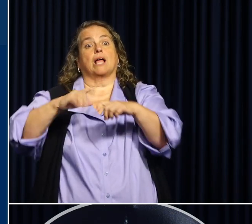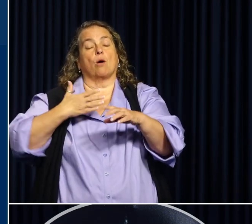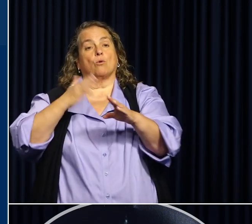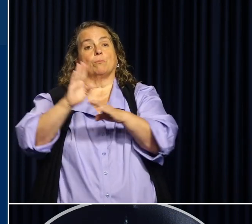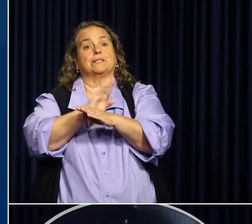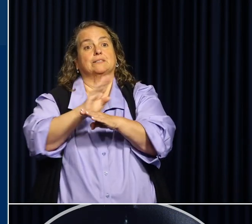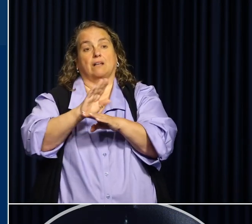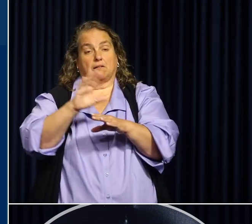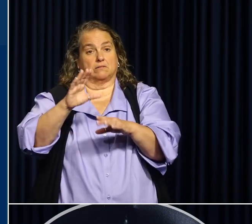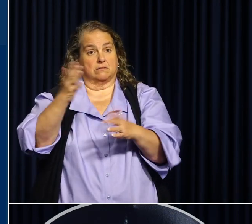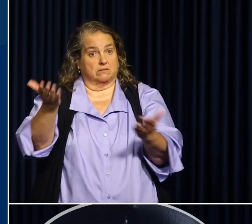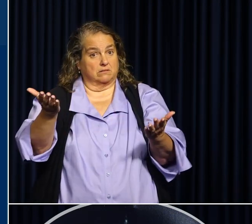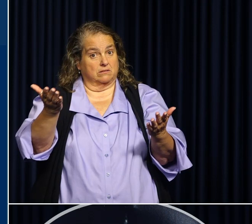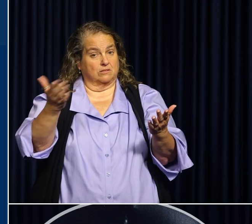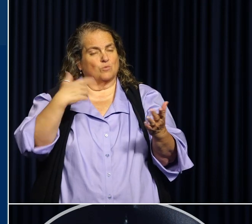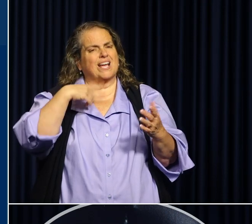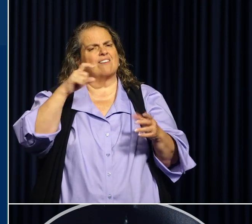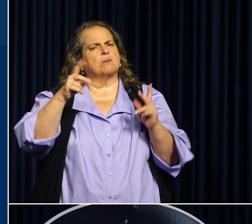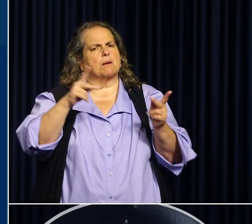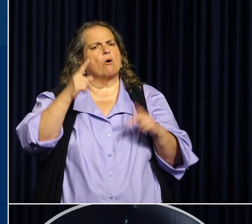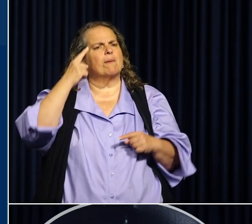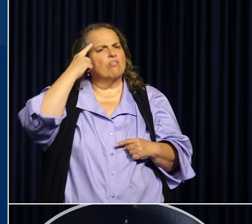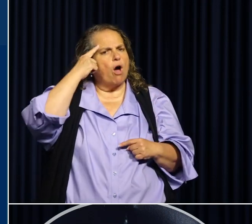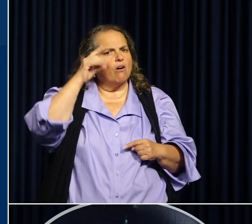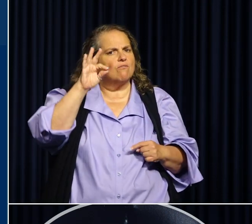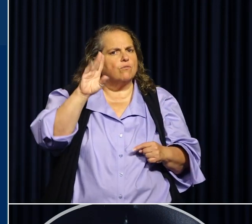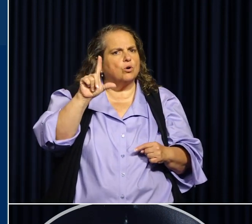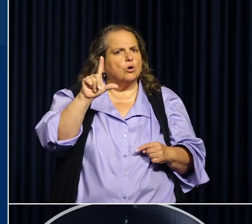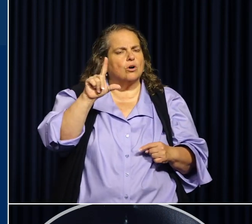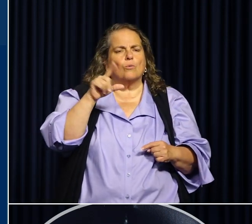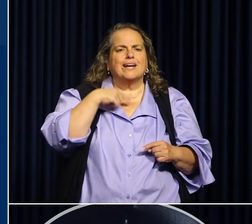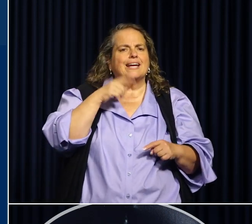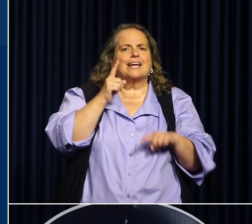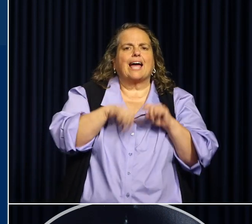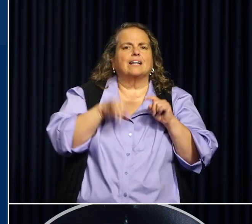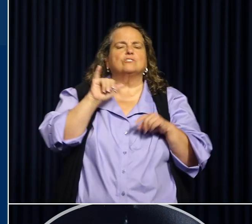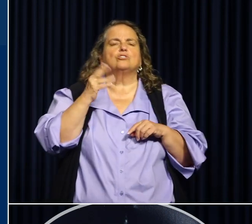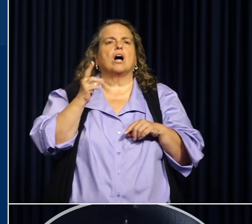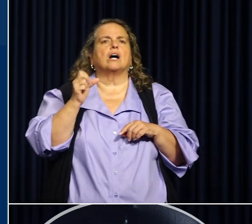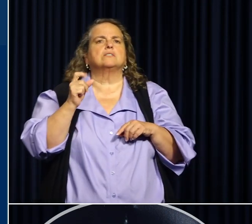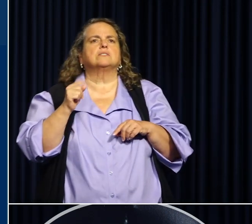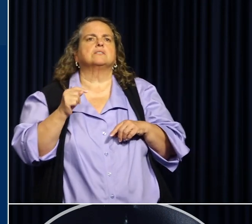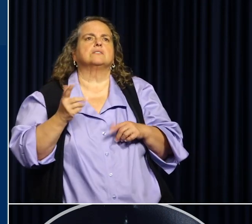up? And so we need people to be thoughtful. This thing can't just be a